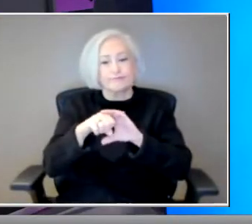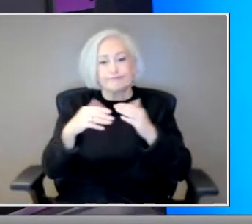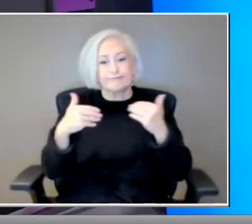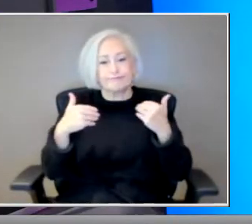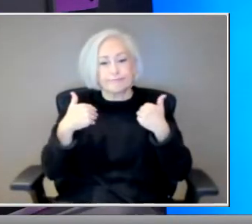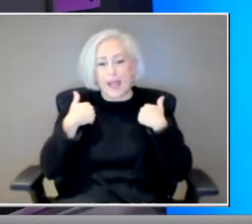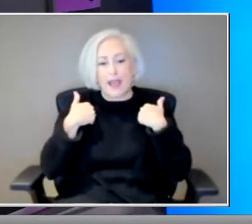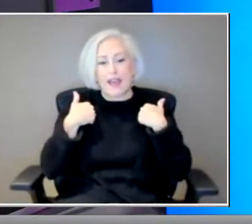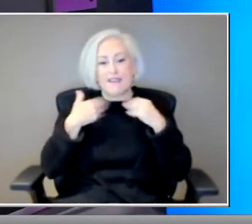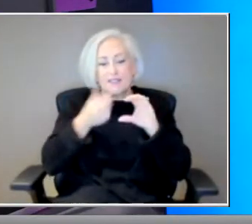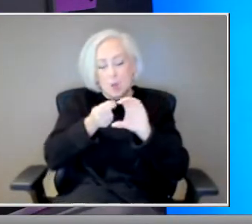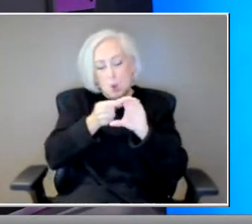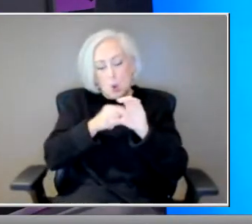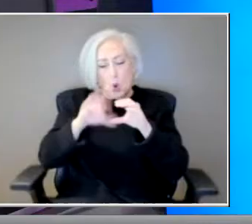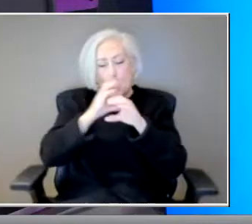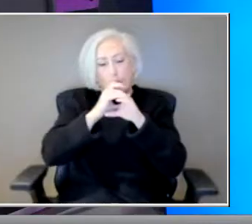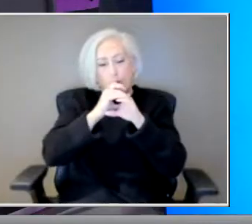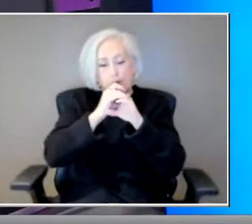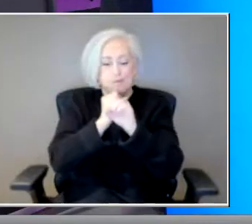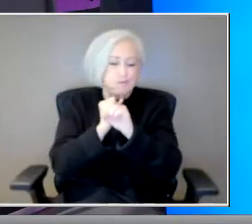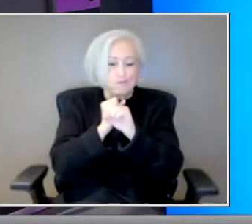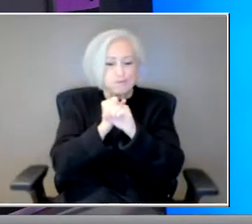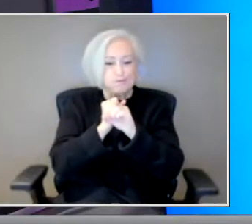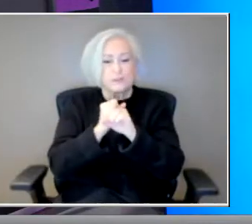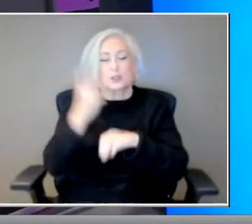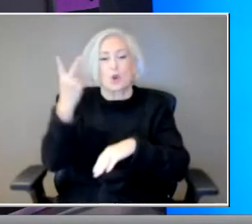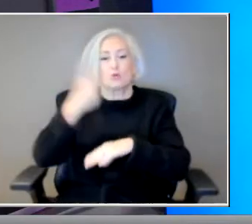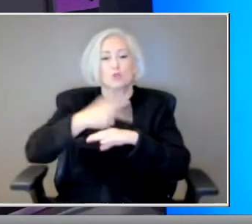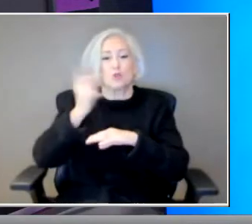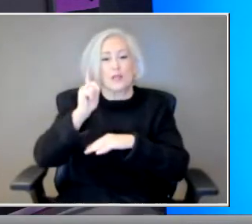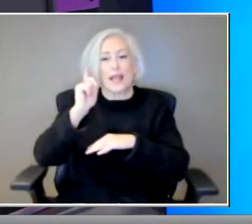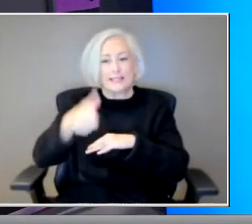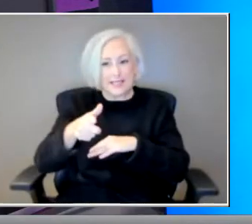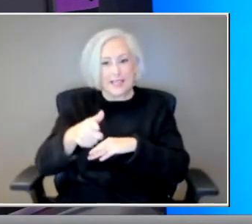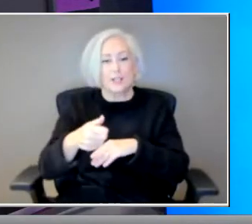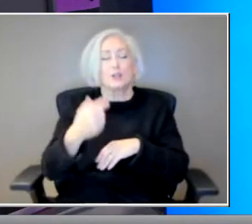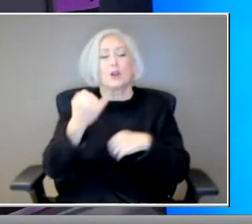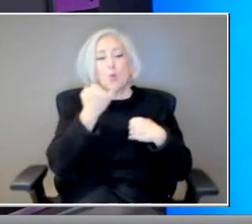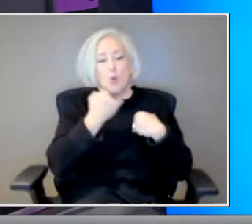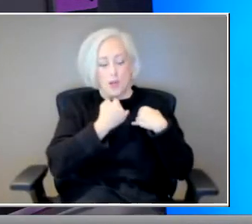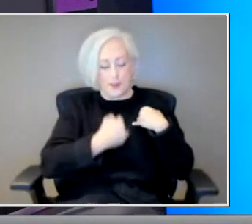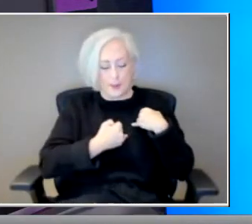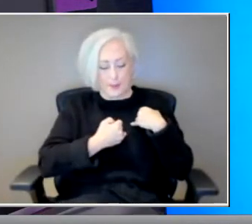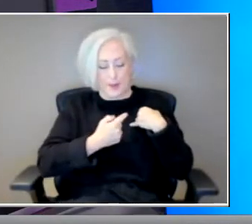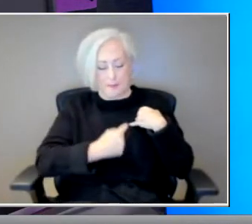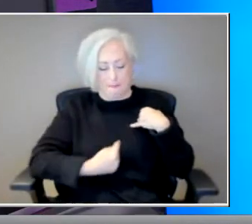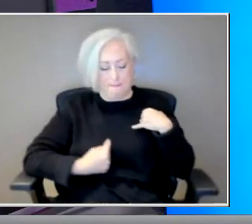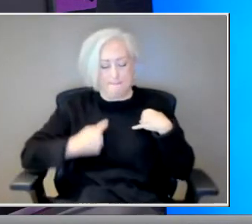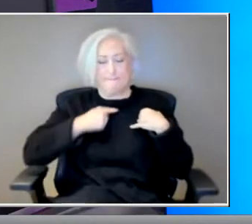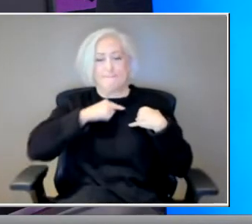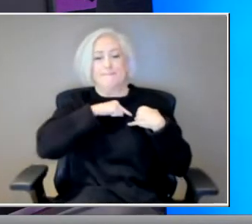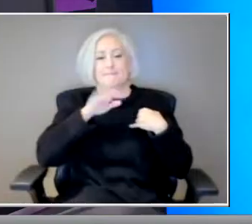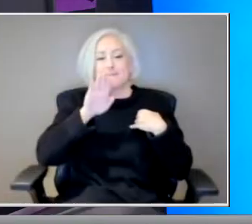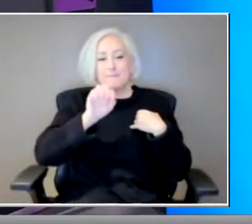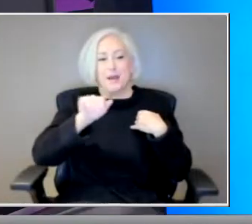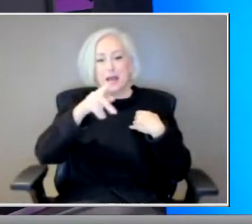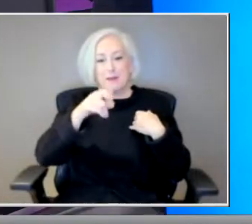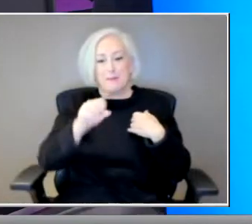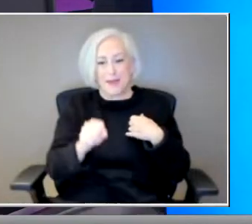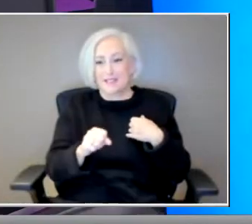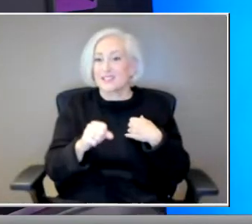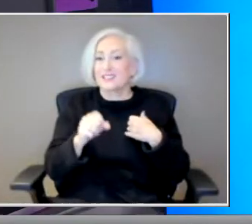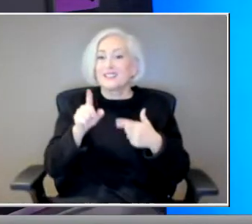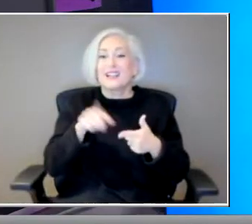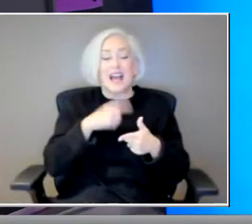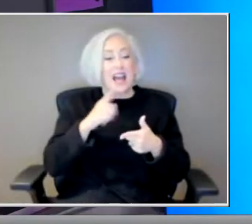it fixed, had a single bypass. You finished the game. Well, I'm working on finishing I mean, the game. you finished that